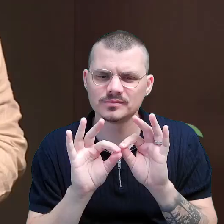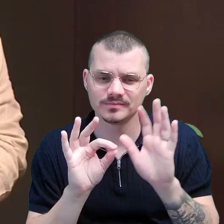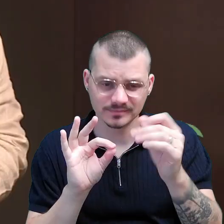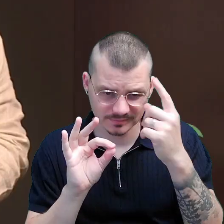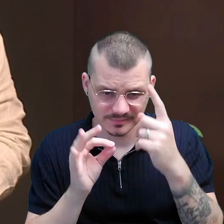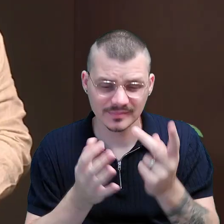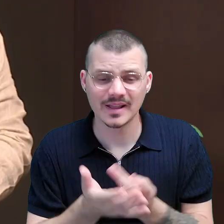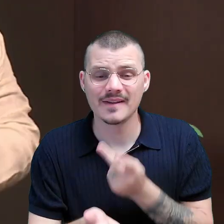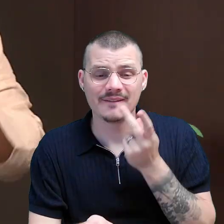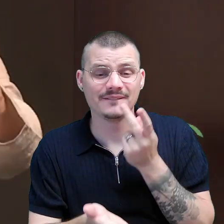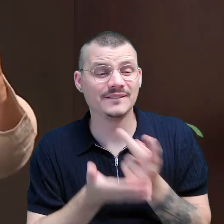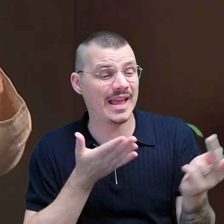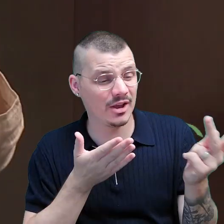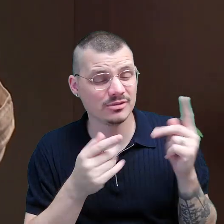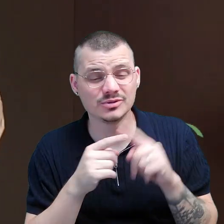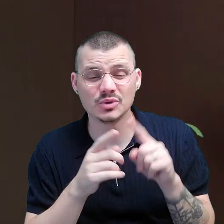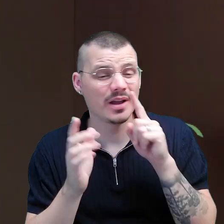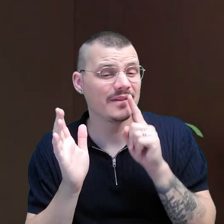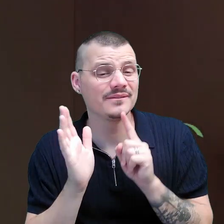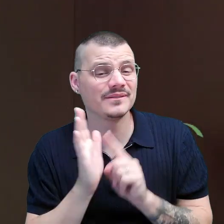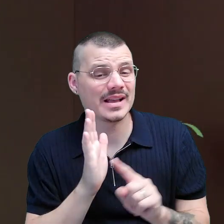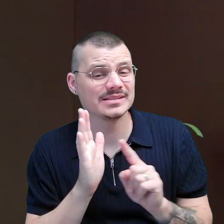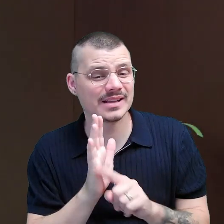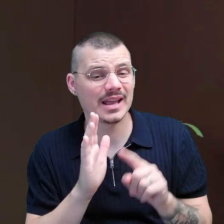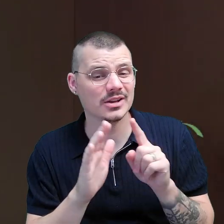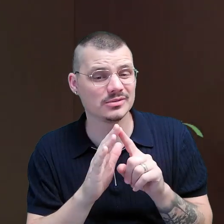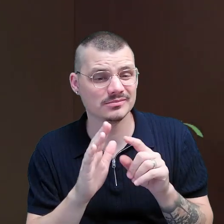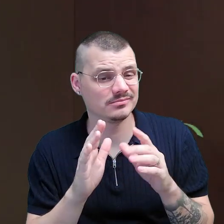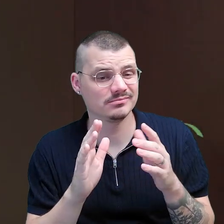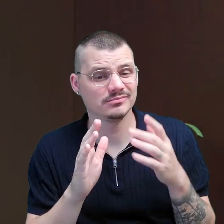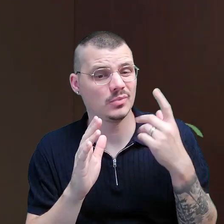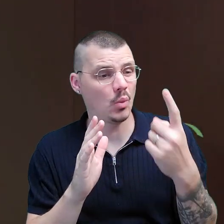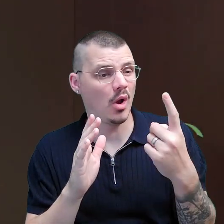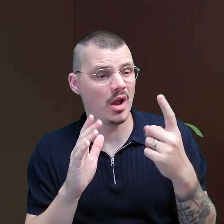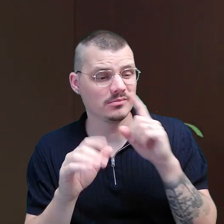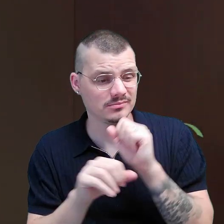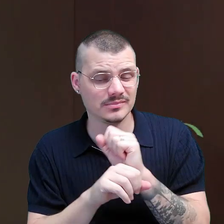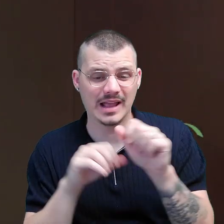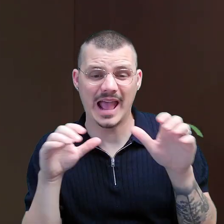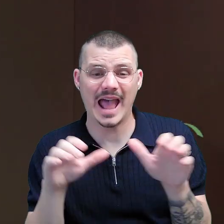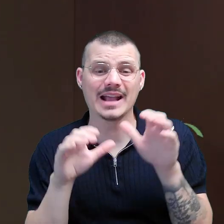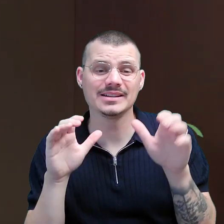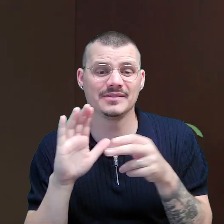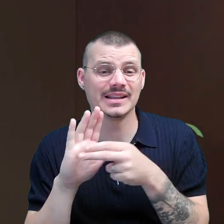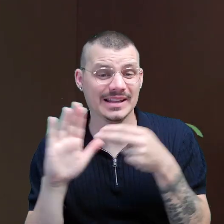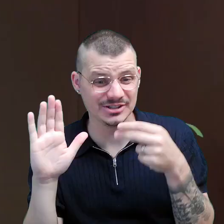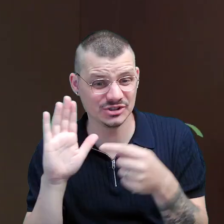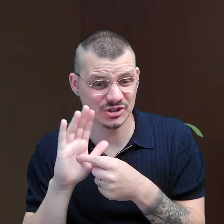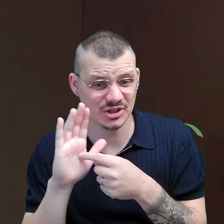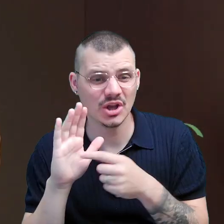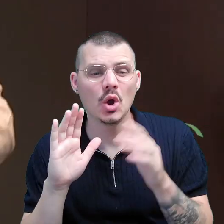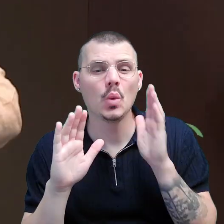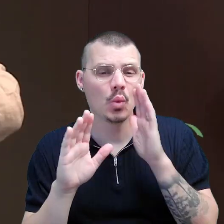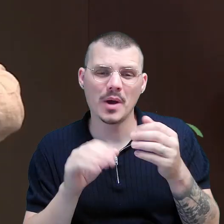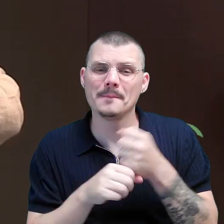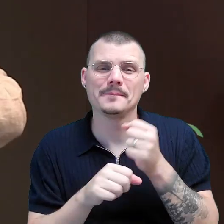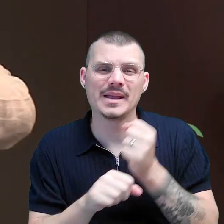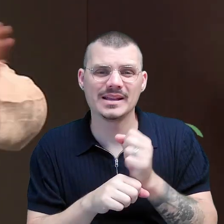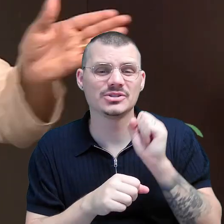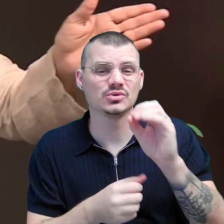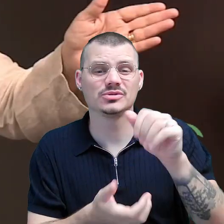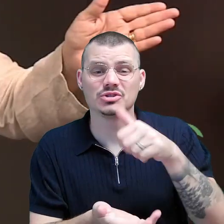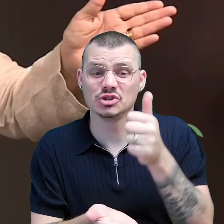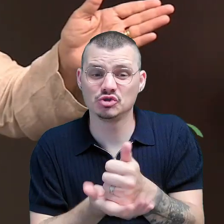Failure to investigate and identify one active condition will make it so that